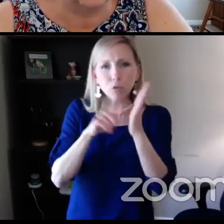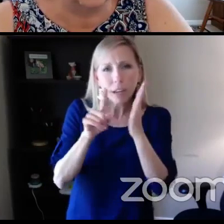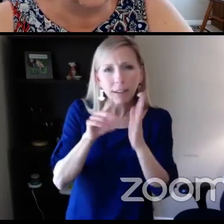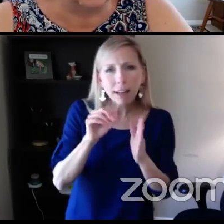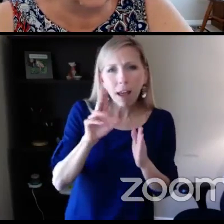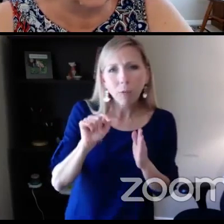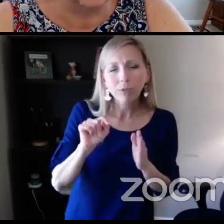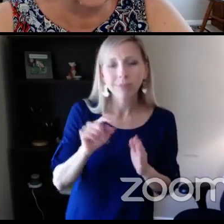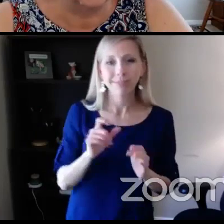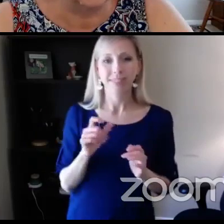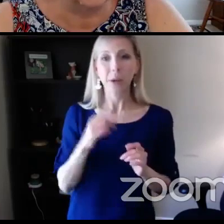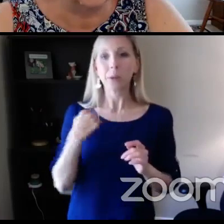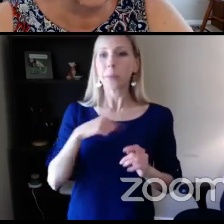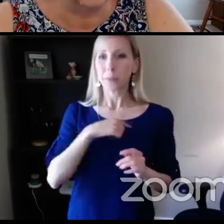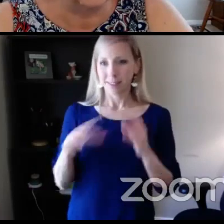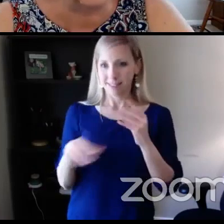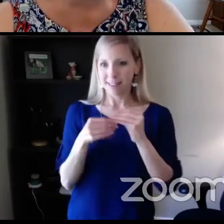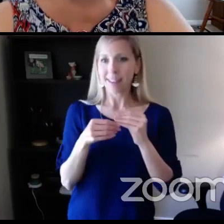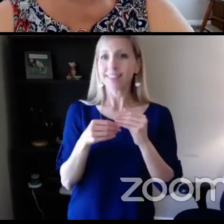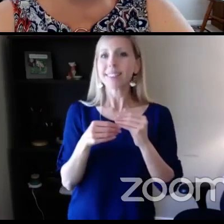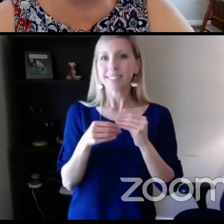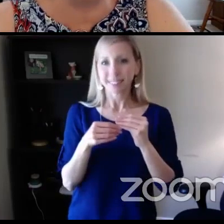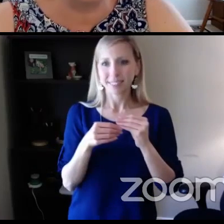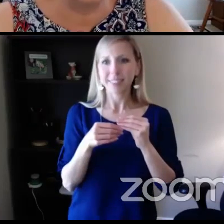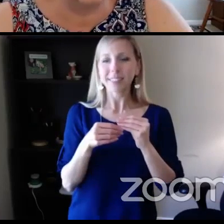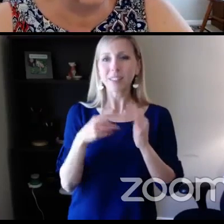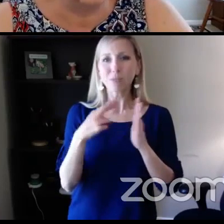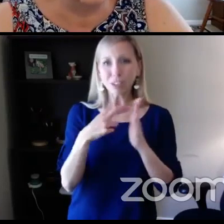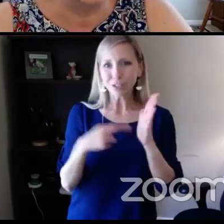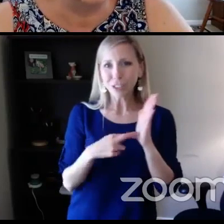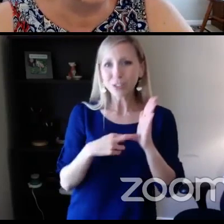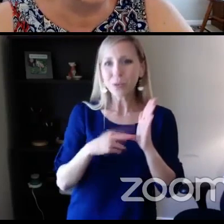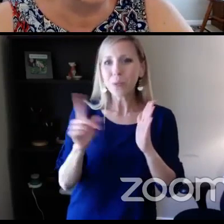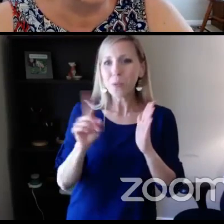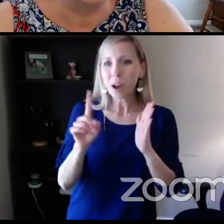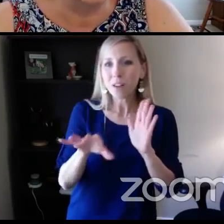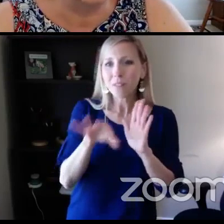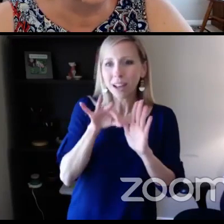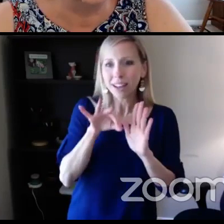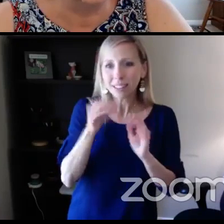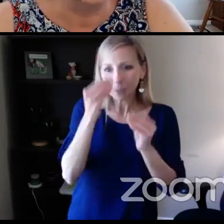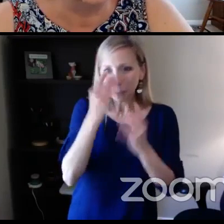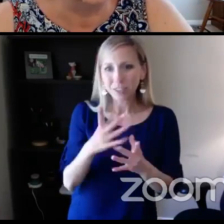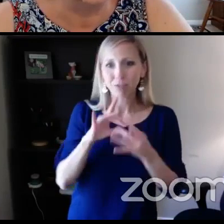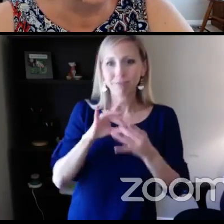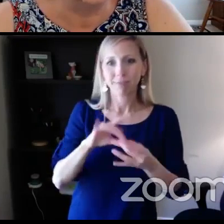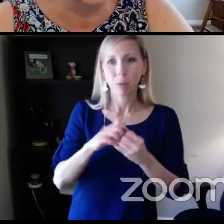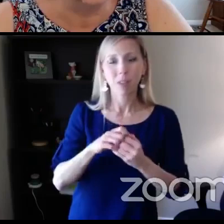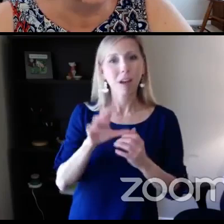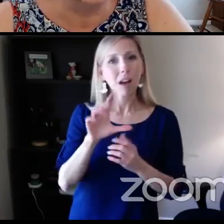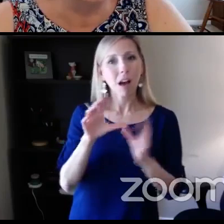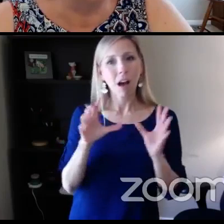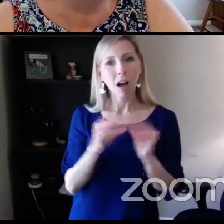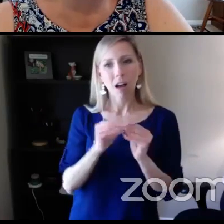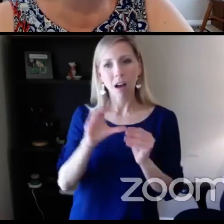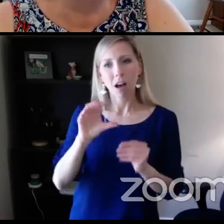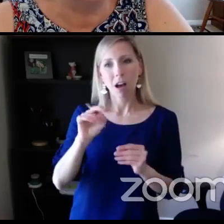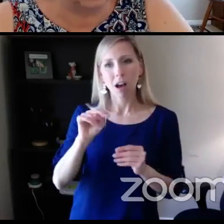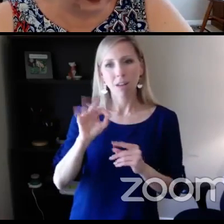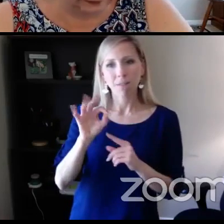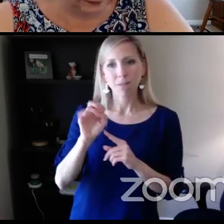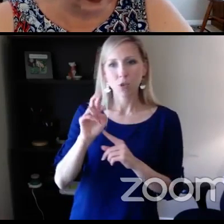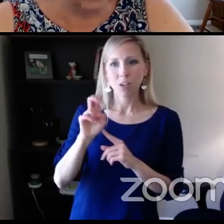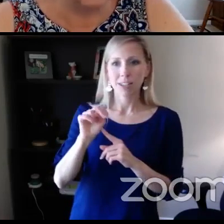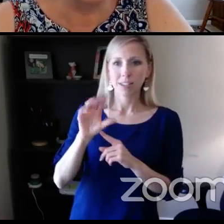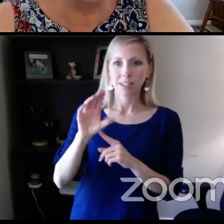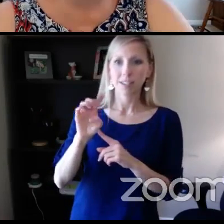the conference. There was a question about where they can receive and find information for the conference. So it has